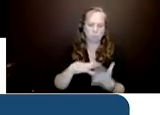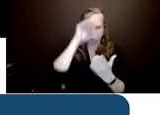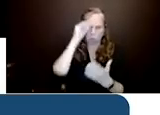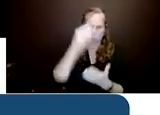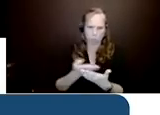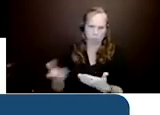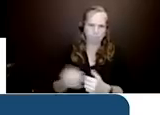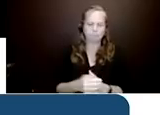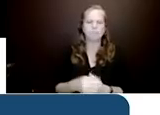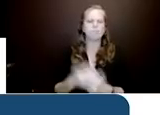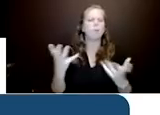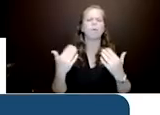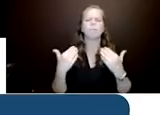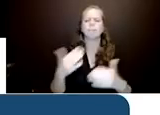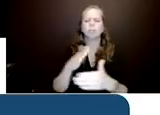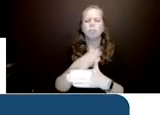Let me share with you